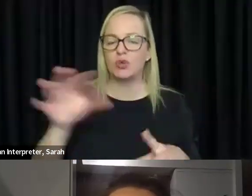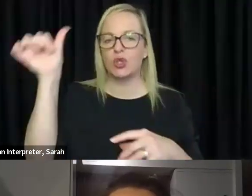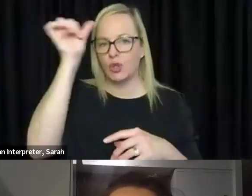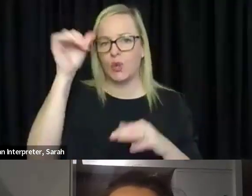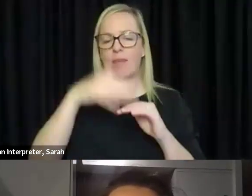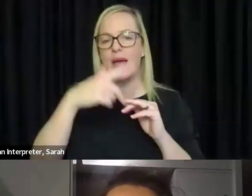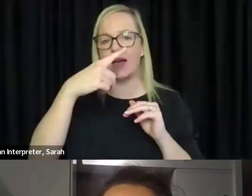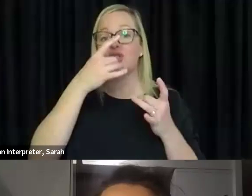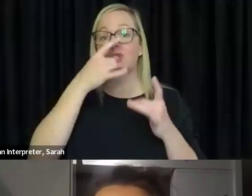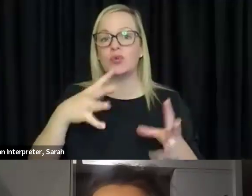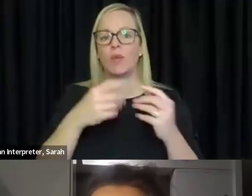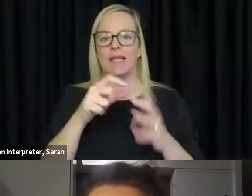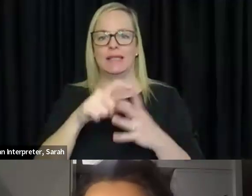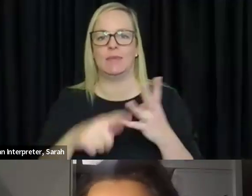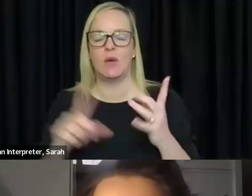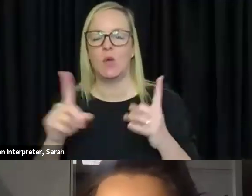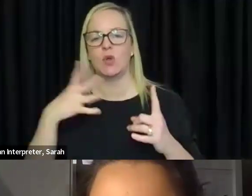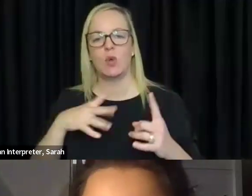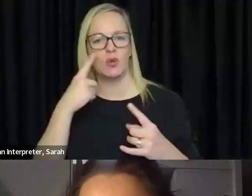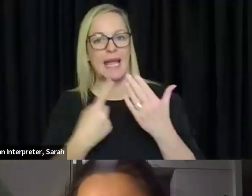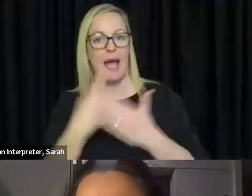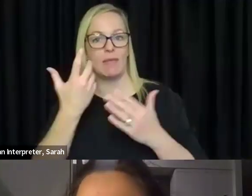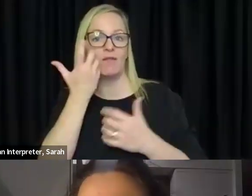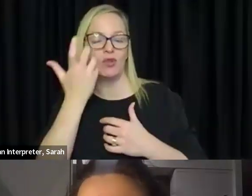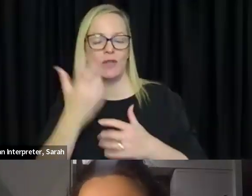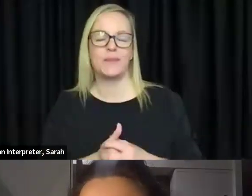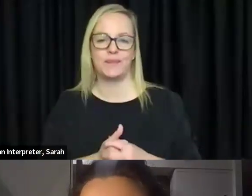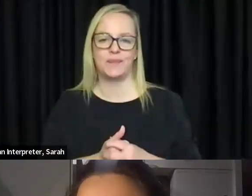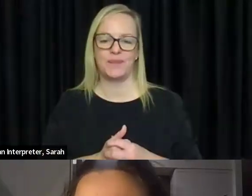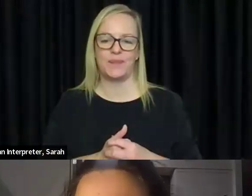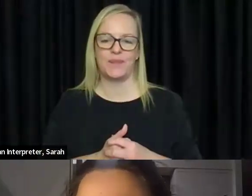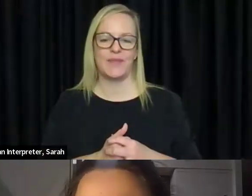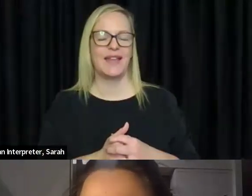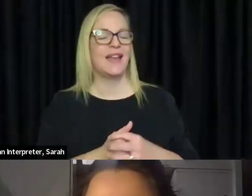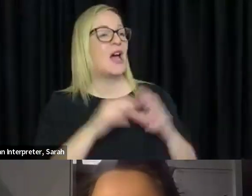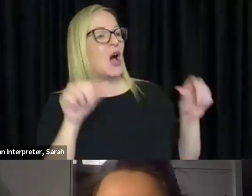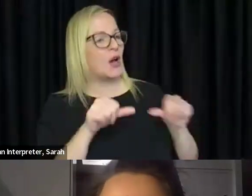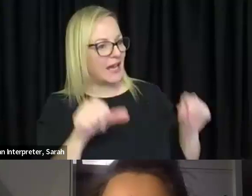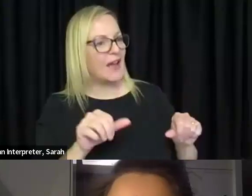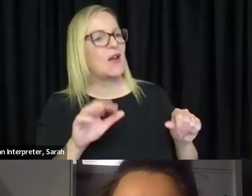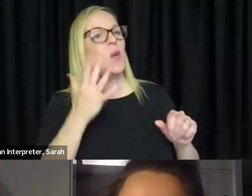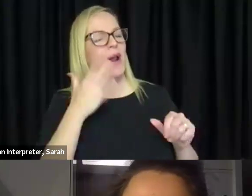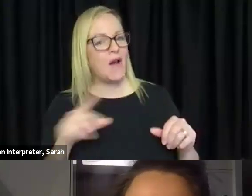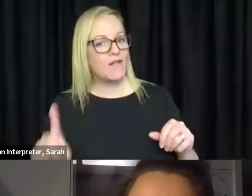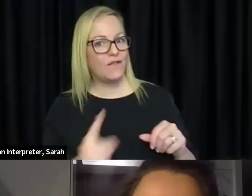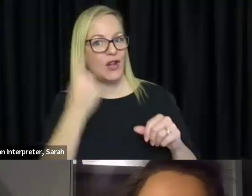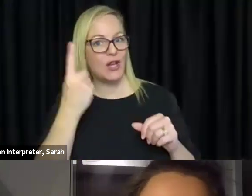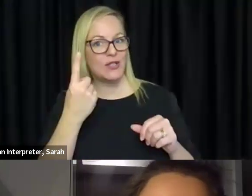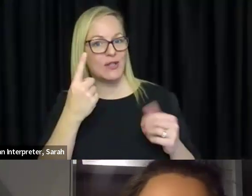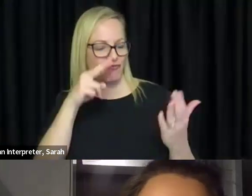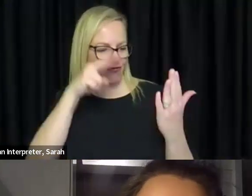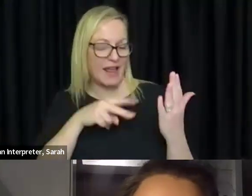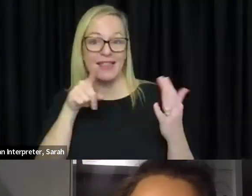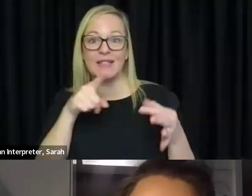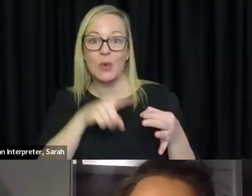with disability? What do you want to see happen now? Okay, so first of all, when I first saw that this was the question,